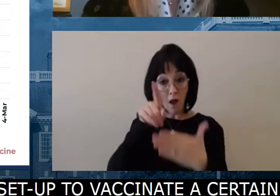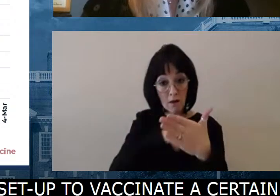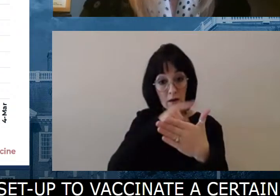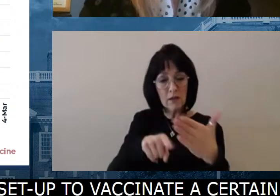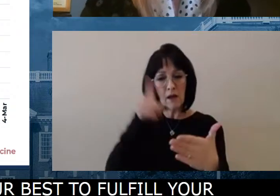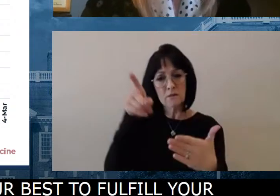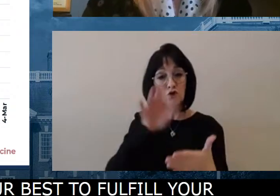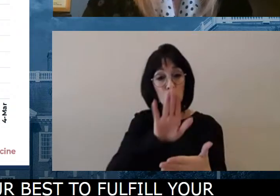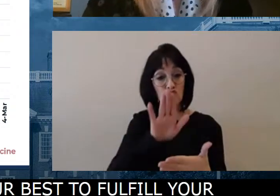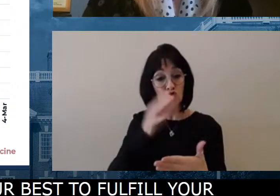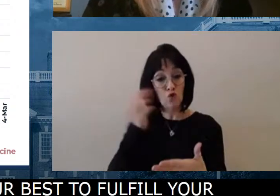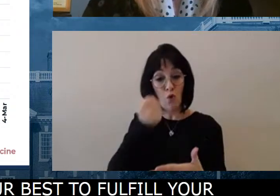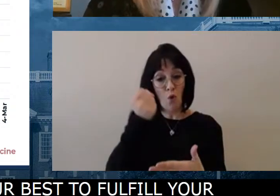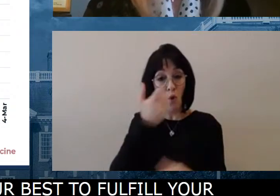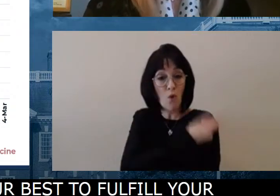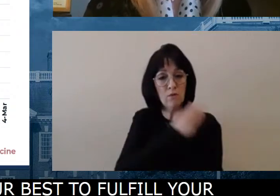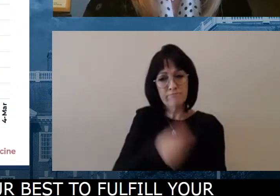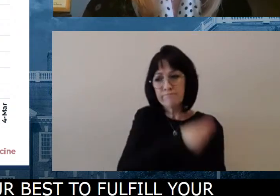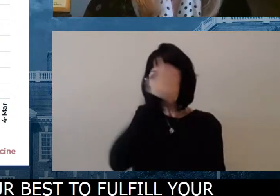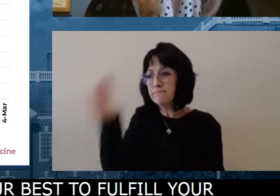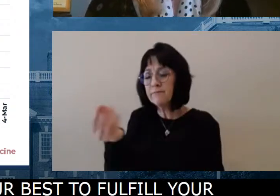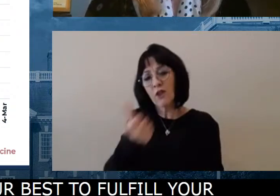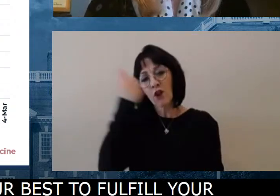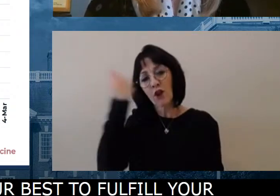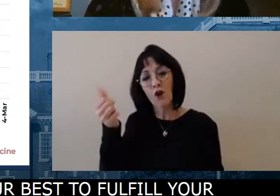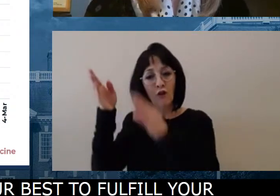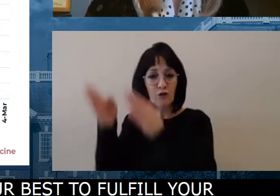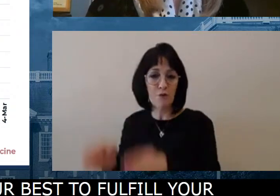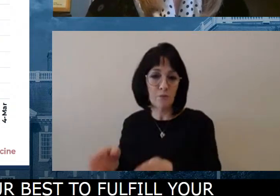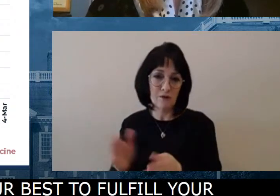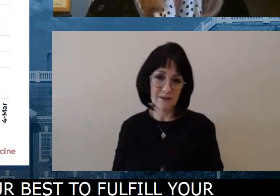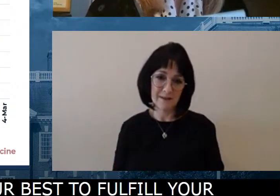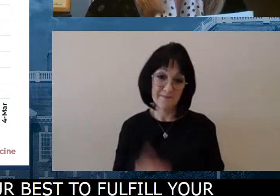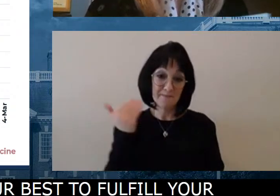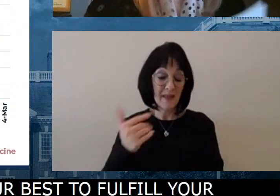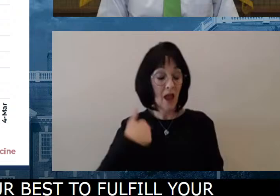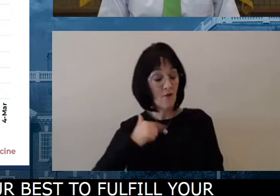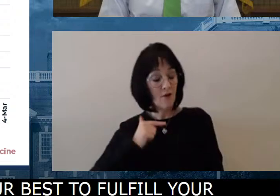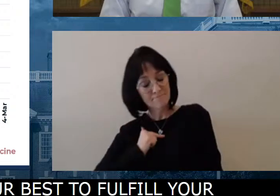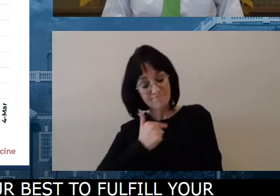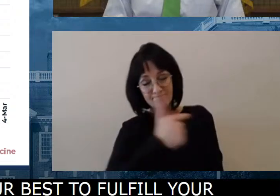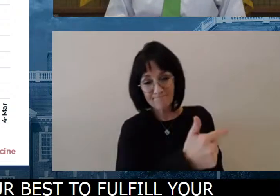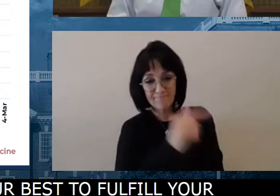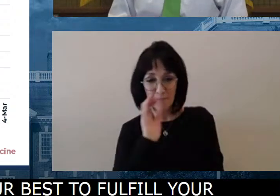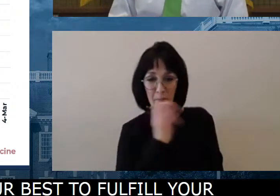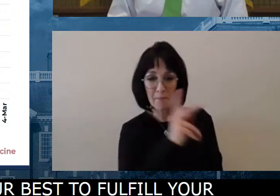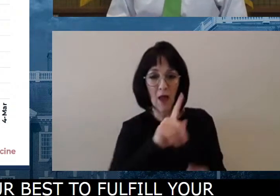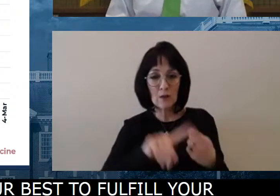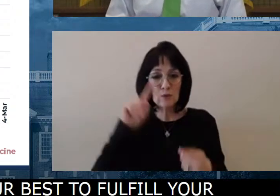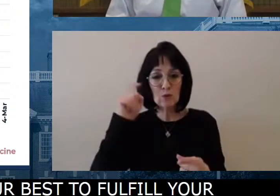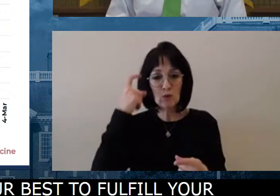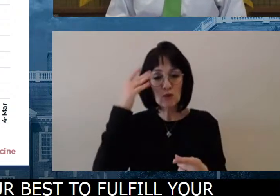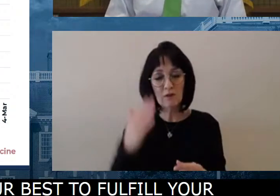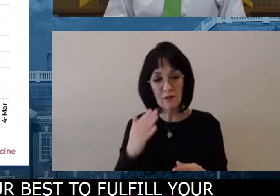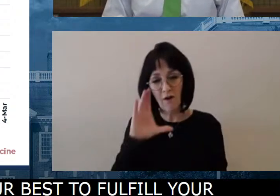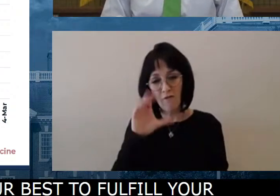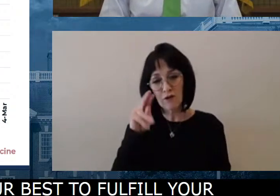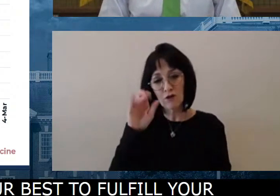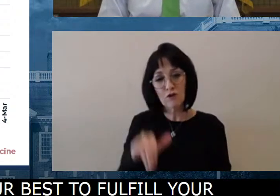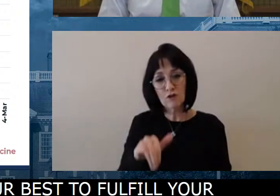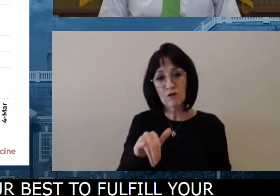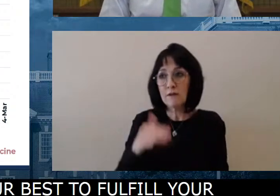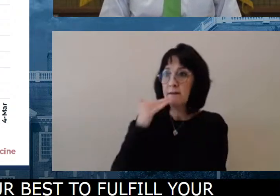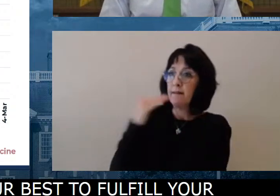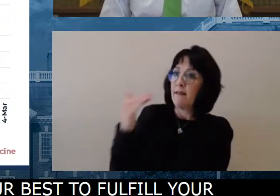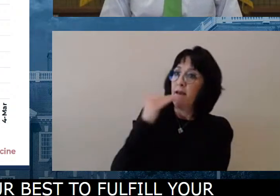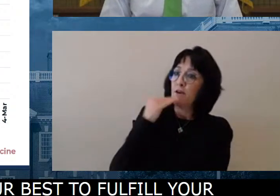spot. And with that, I'm going to hand it back to Governor Carney. Thank you very much, Dr. Tay. Some really good